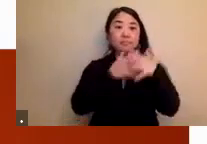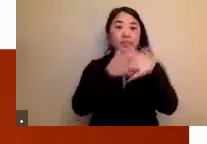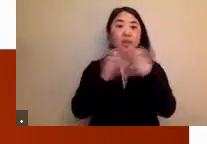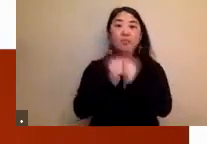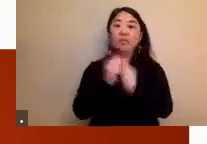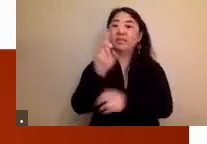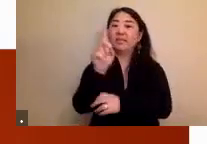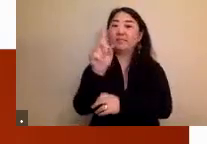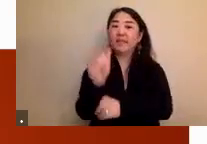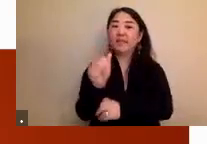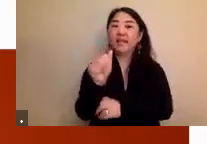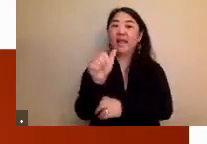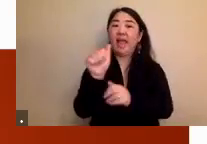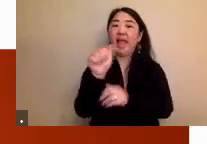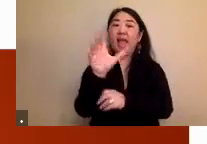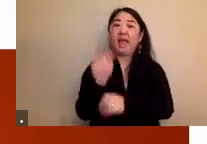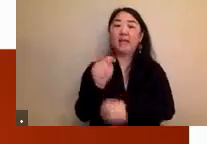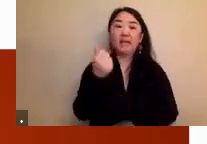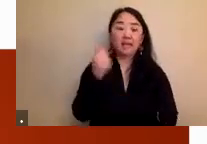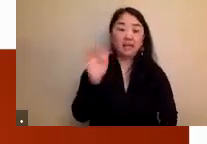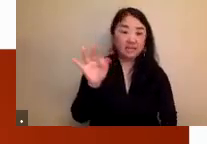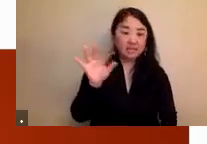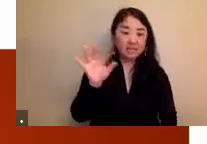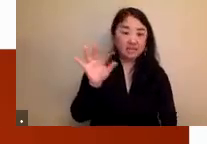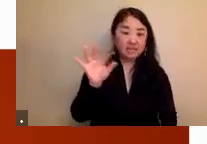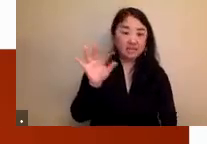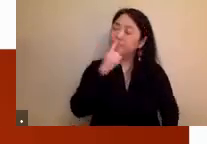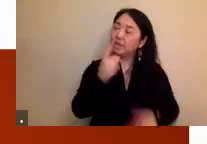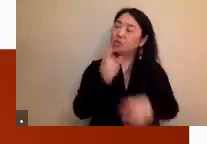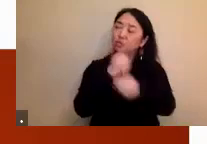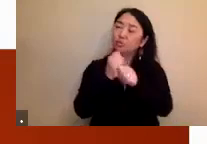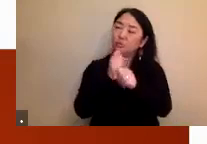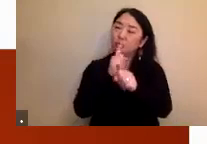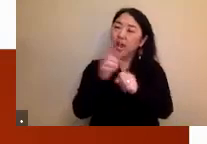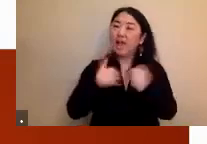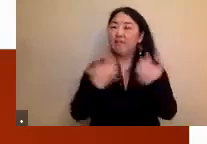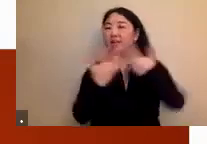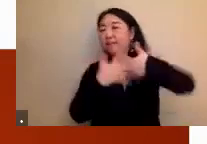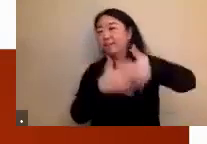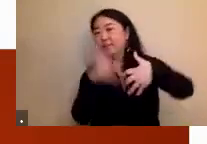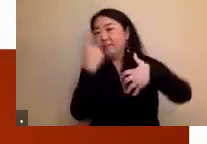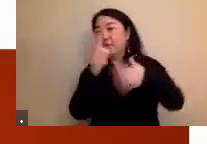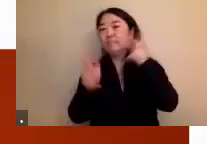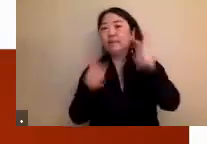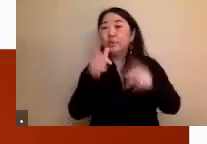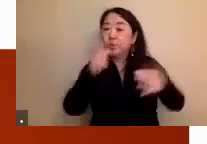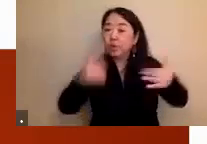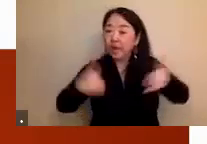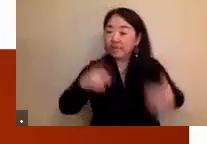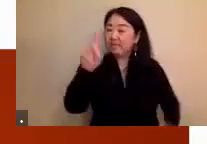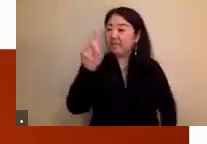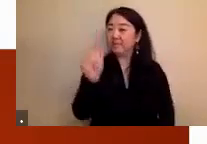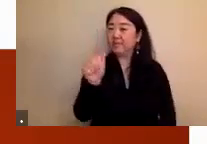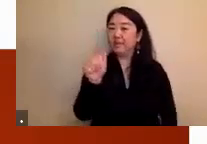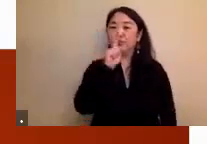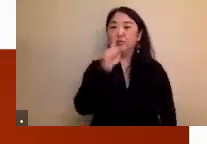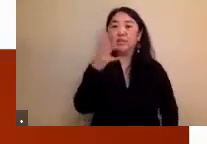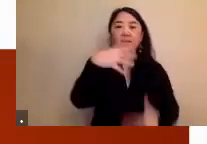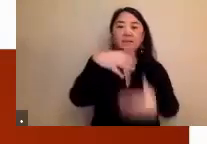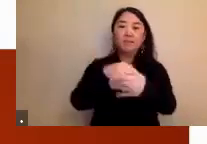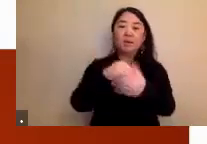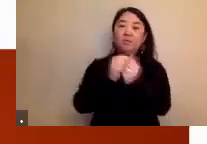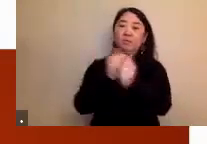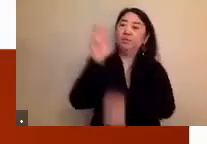of 1990 to ensure that there is accommodations for those that have disabilities. That's very much a part of